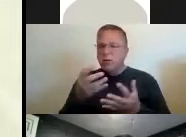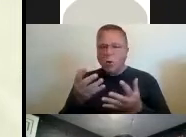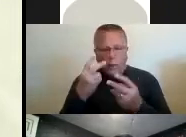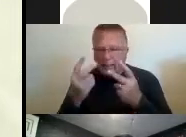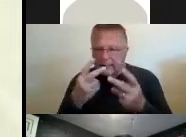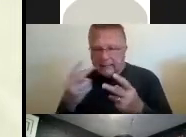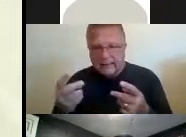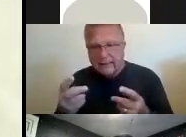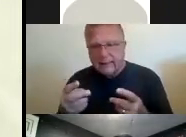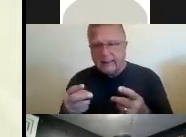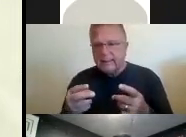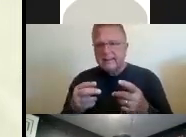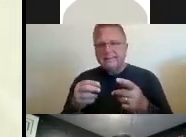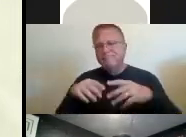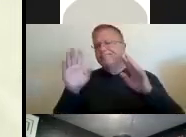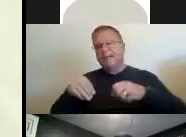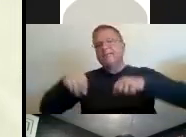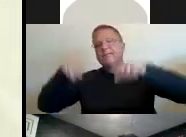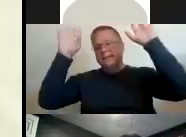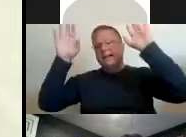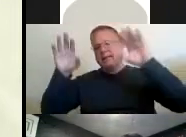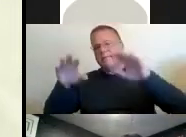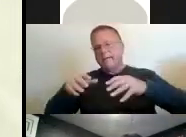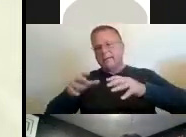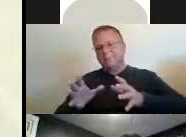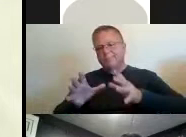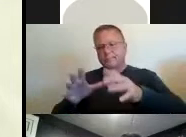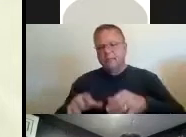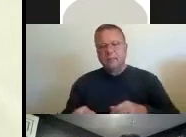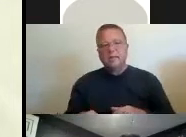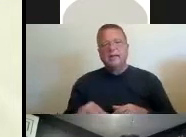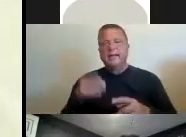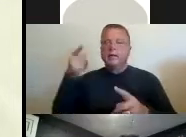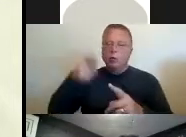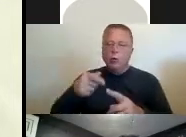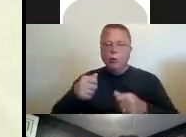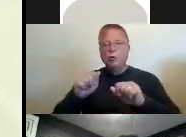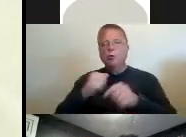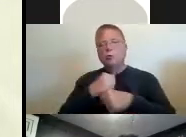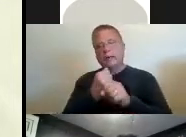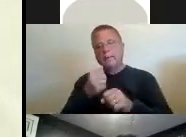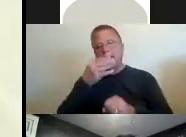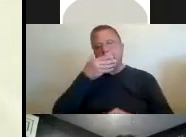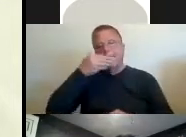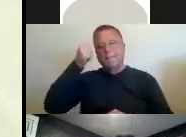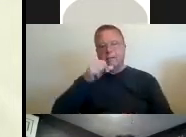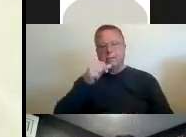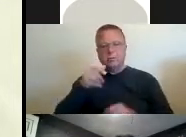see sacrificed in this quest to make a better street.